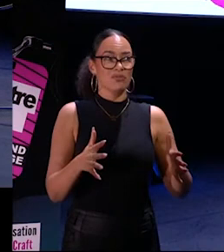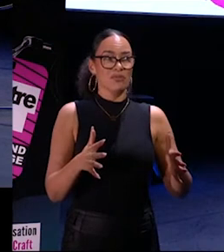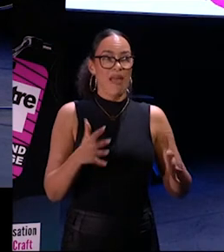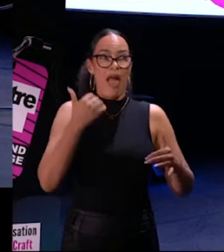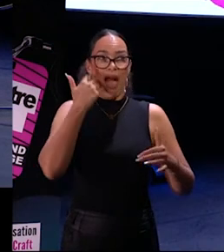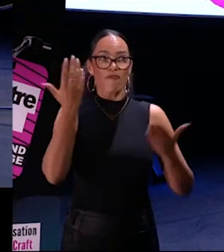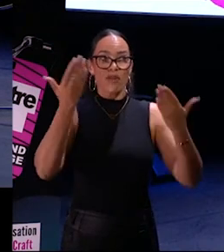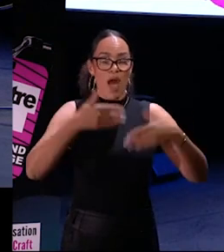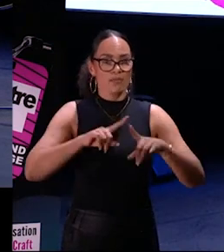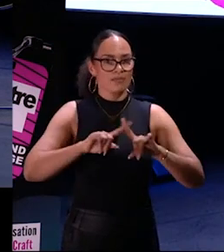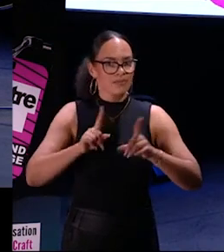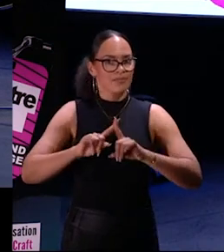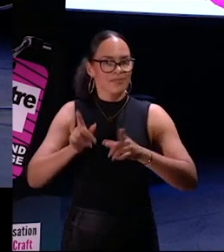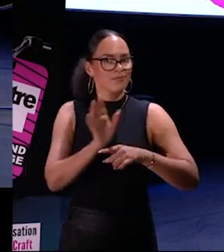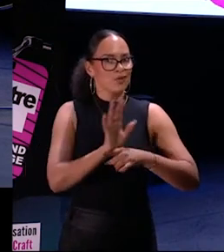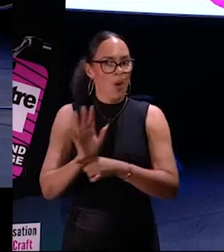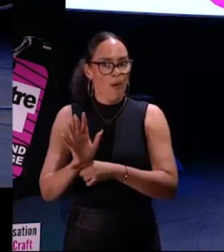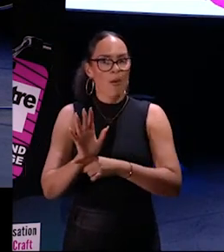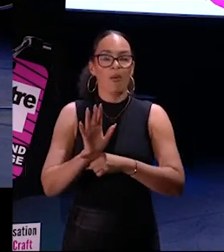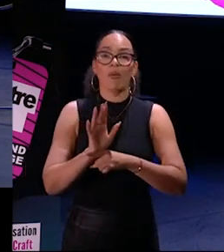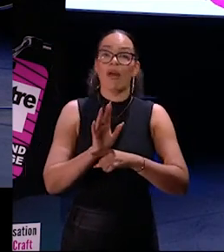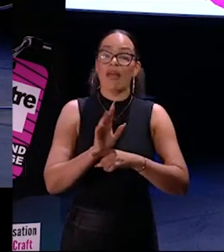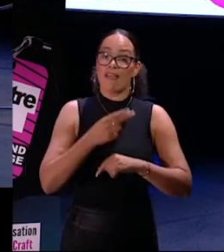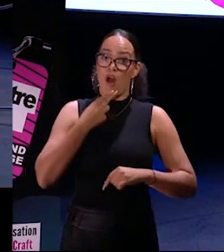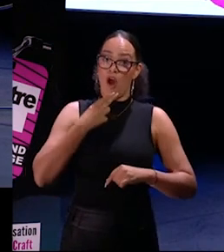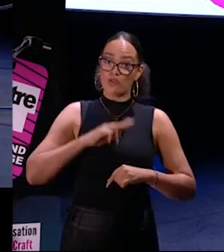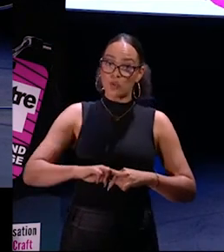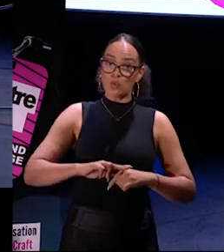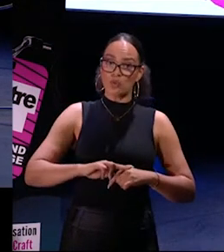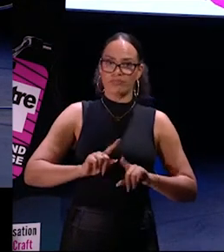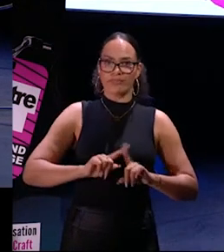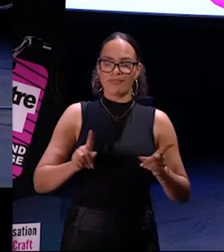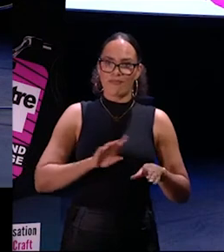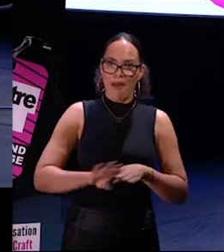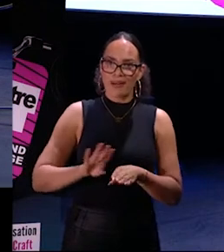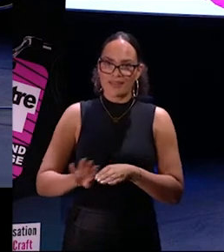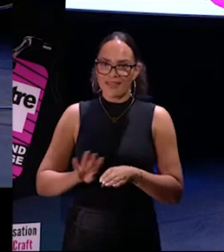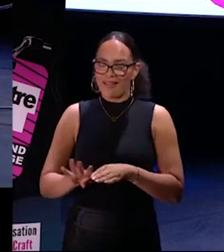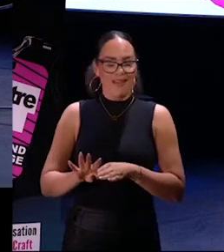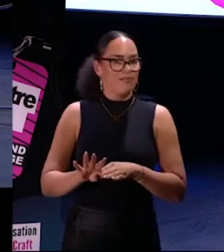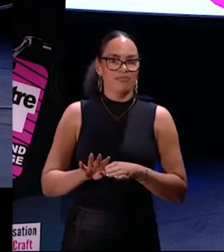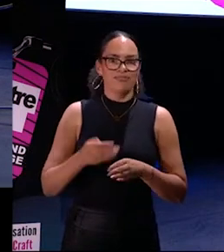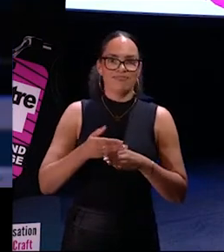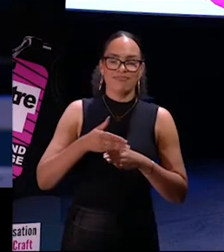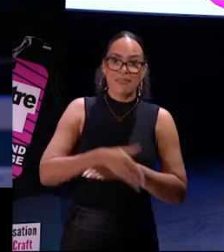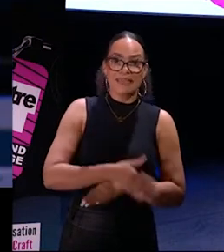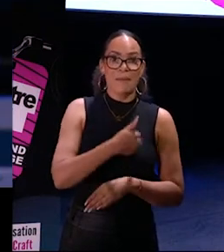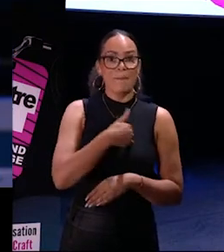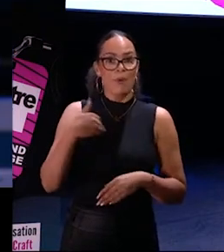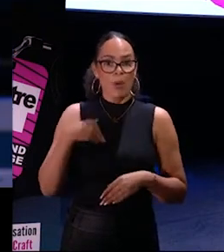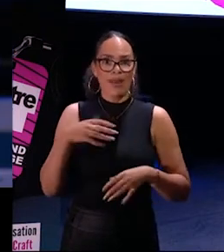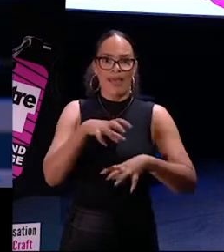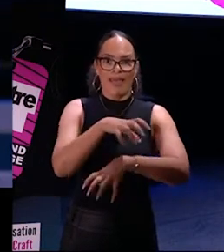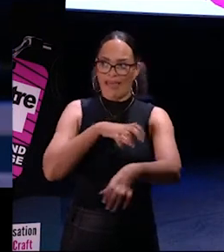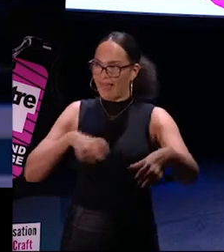nights and a different rehearsal most afternoons. So we spend the morning turning around from